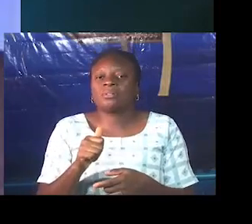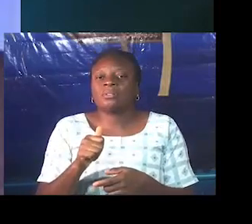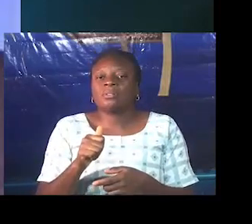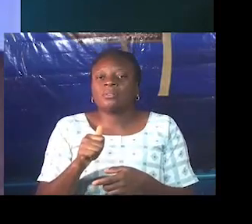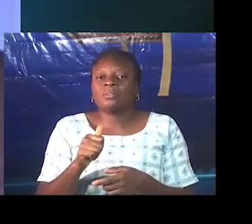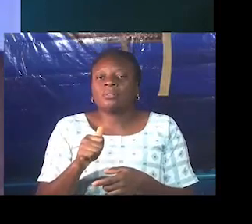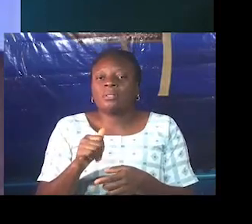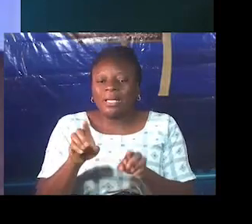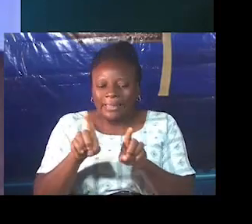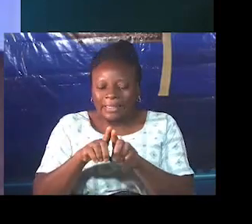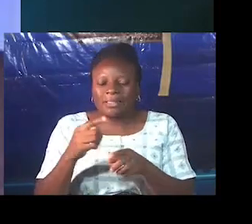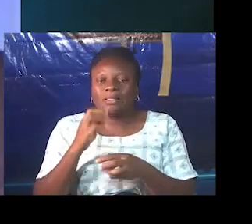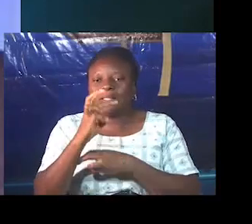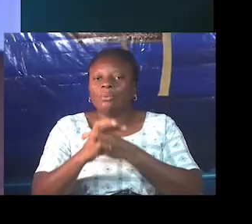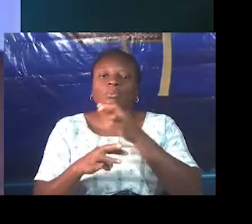your mind.